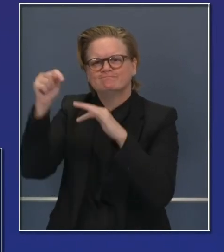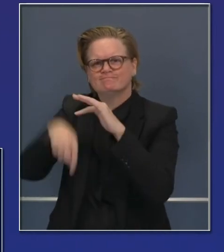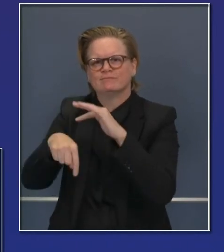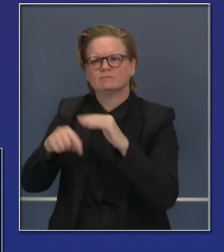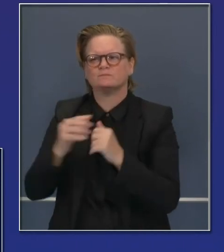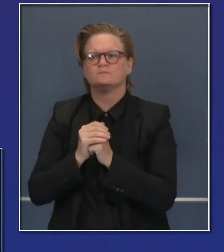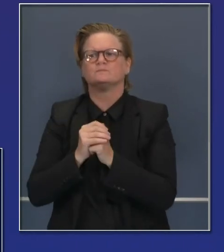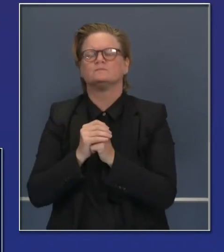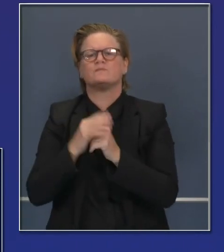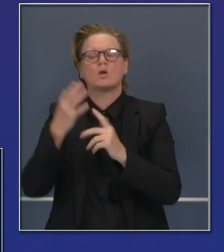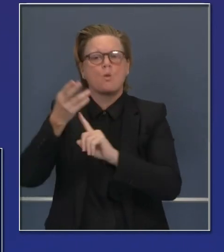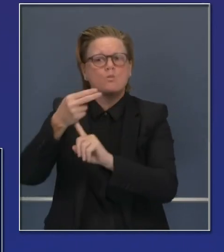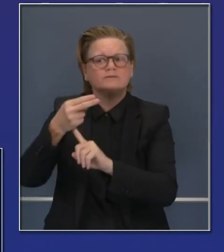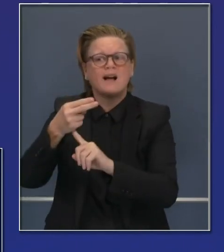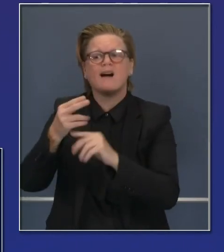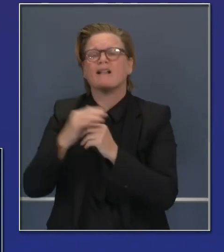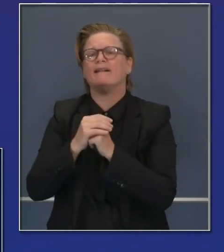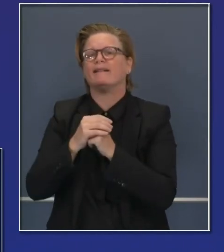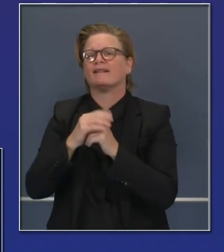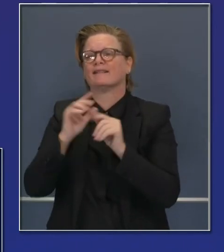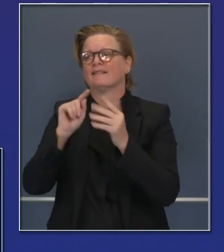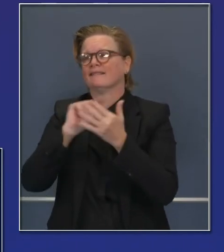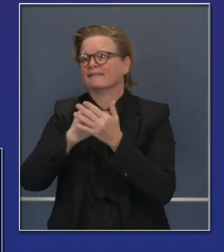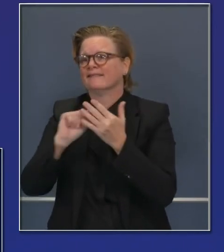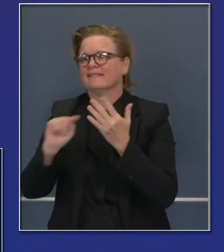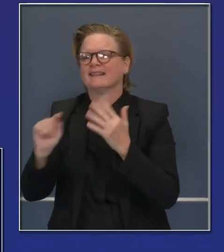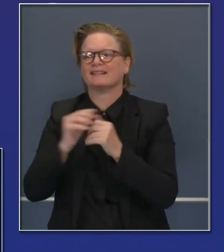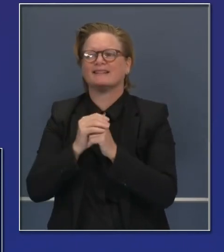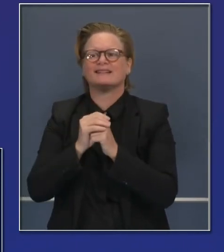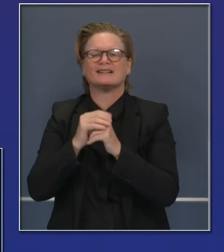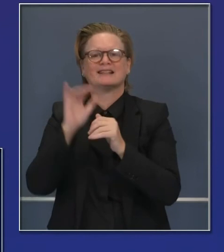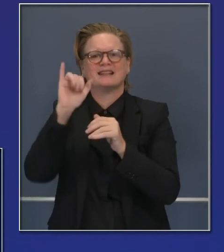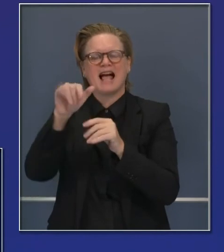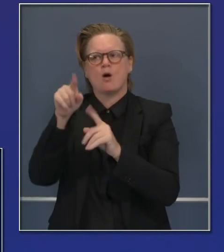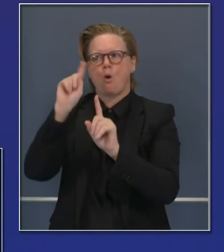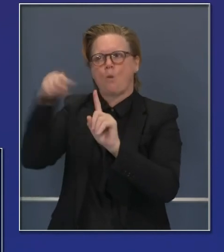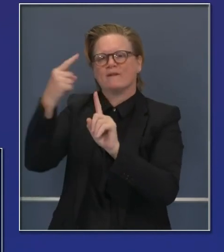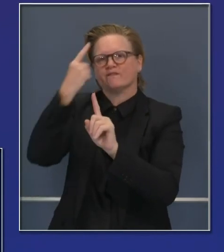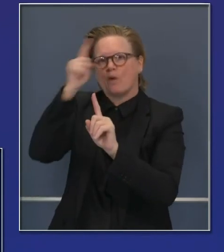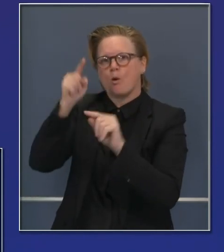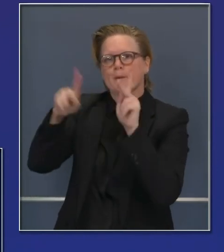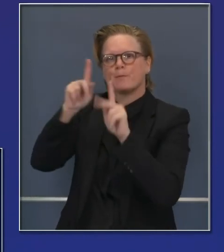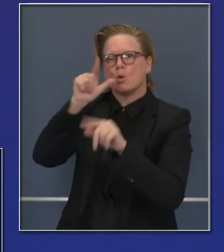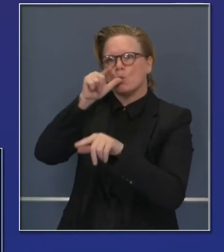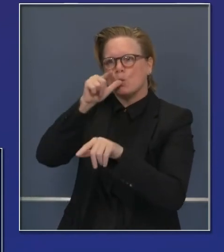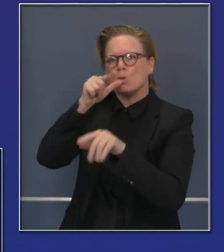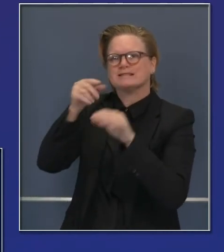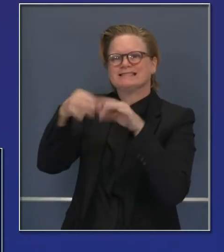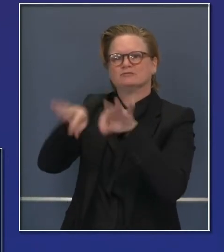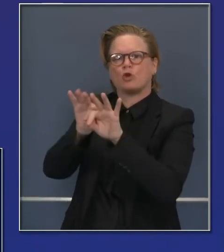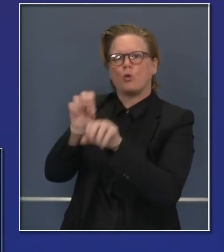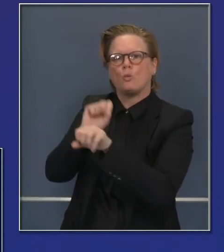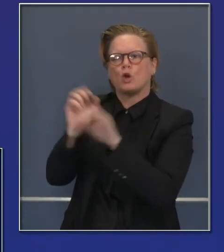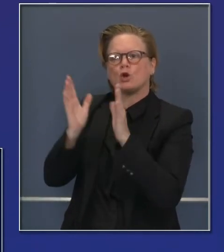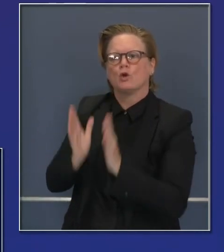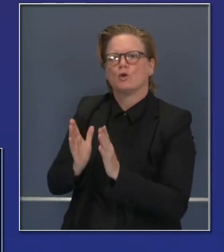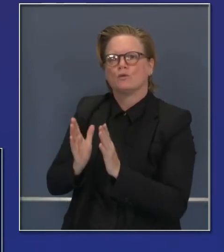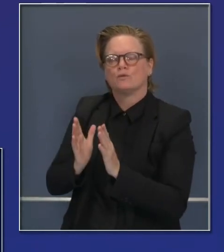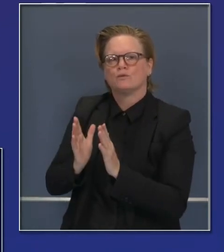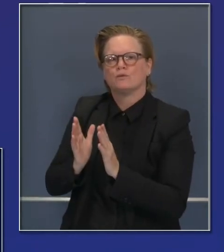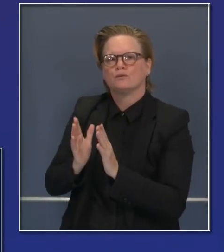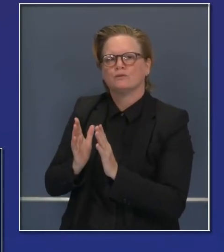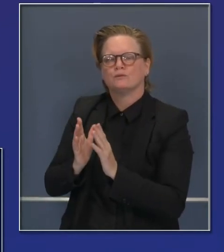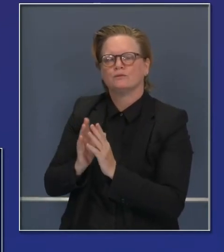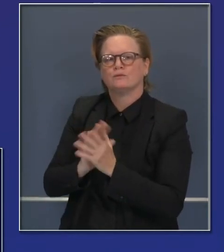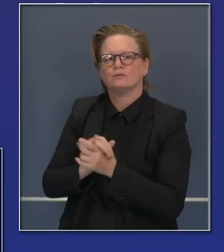essential workers, essential guests. And so this travel advisory is rather firm. The spirit,